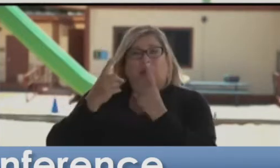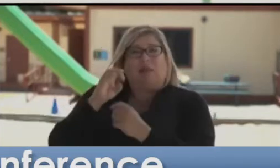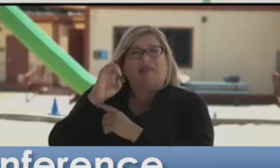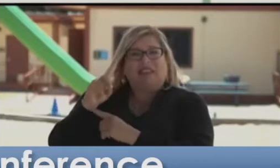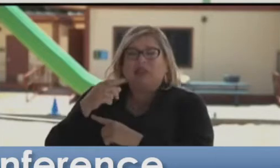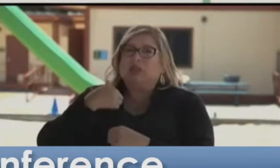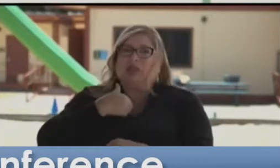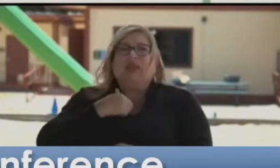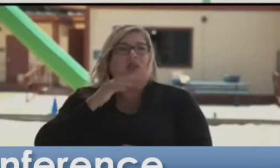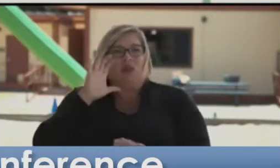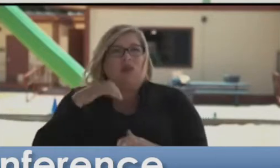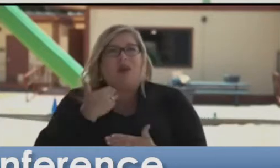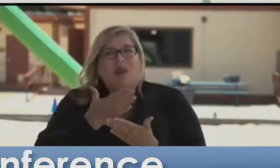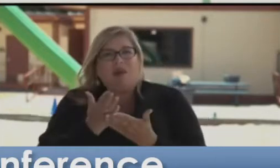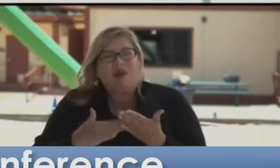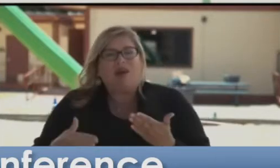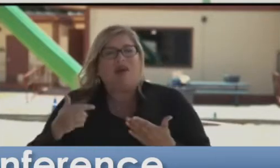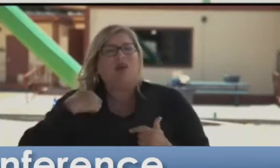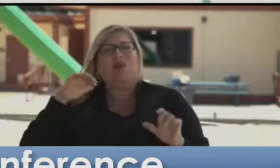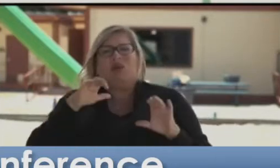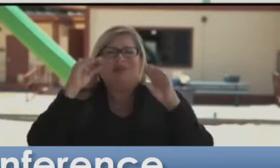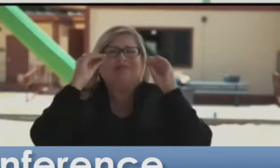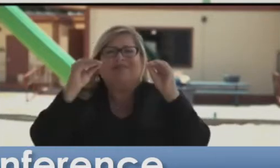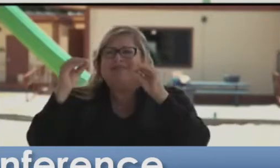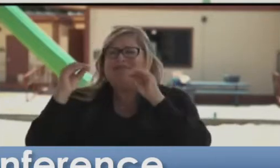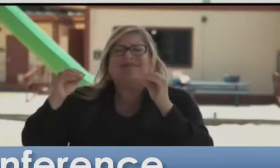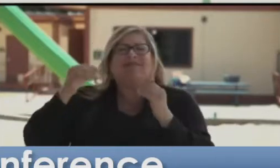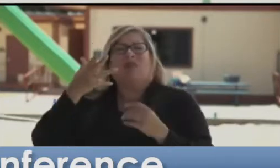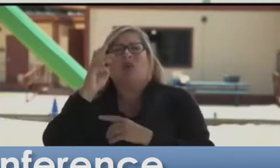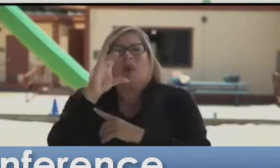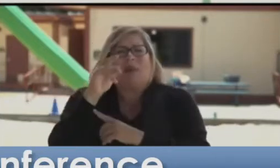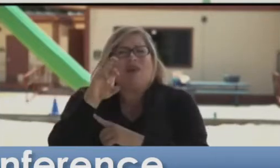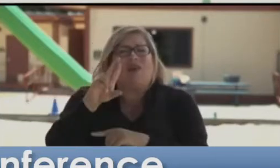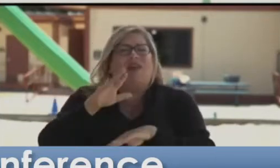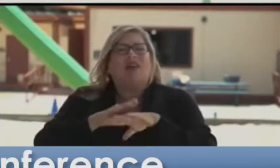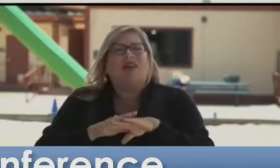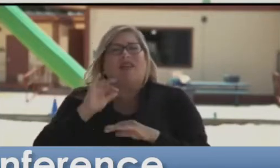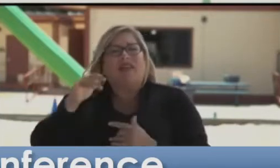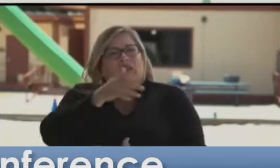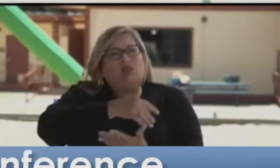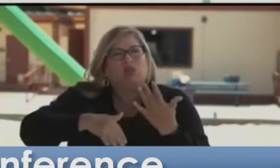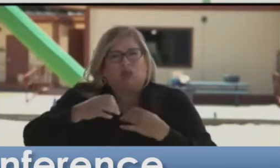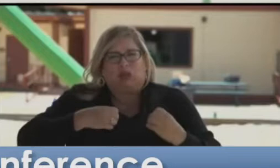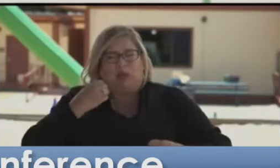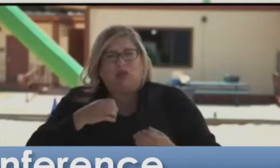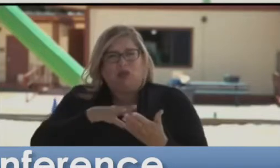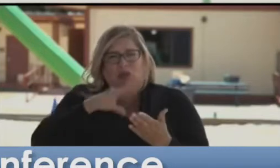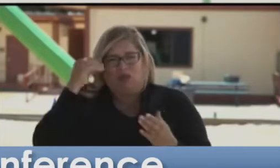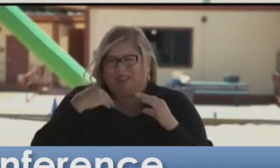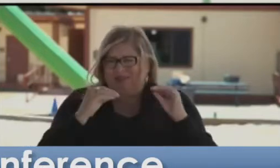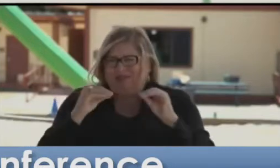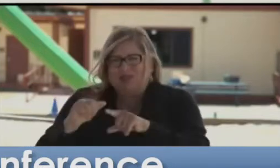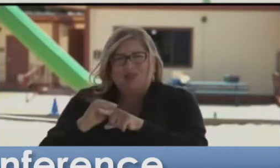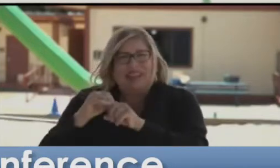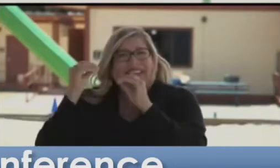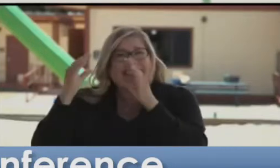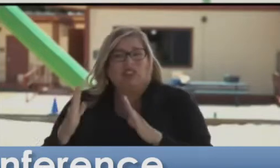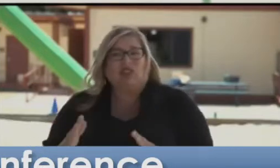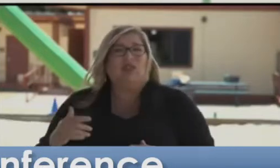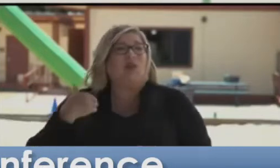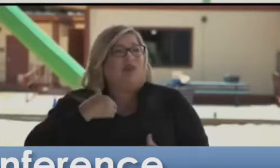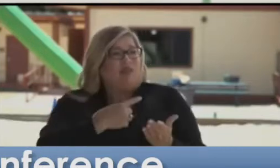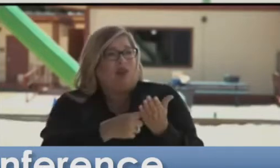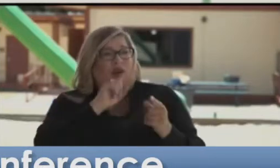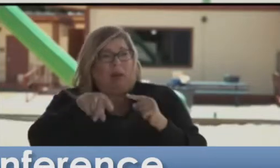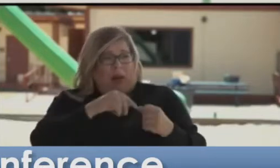doing webinars on social emotional learning to make sure our educators get the training and the support that they need. We've been talking about the pandemic, and we've been talking